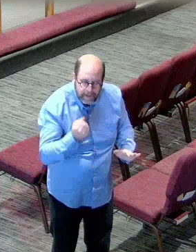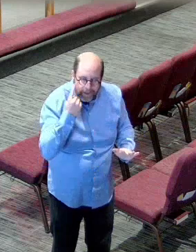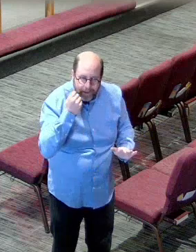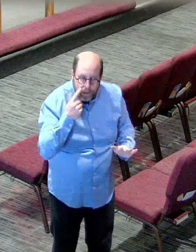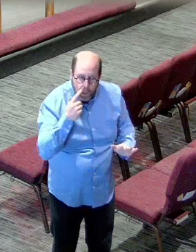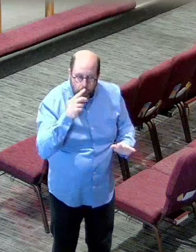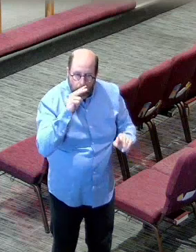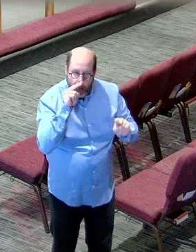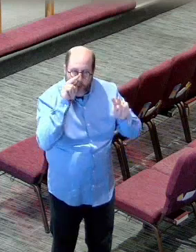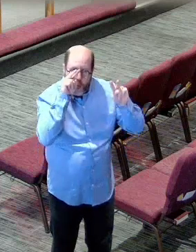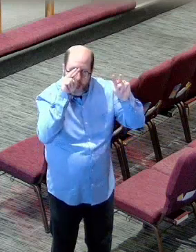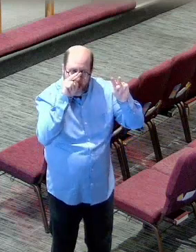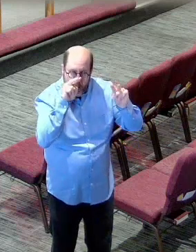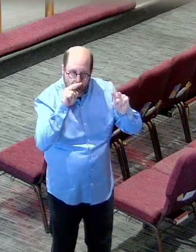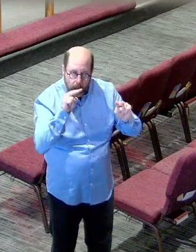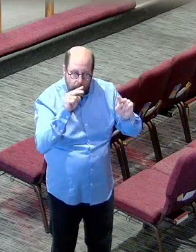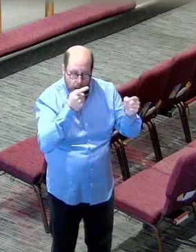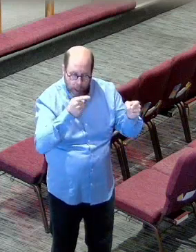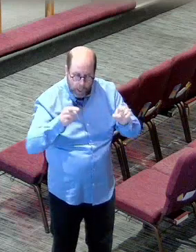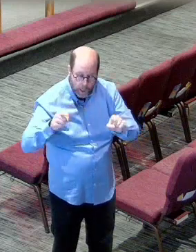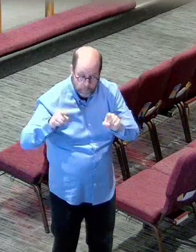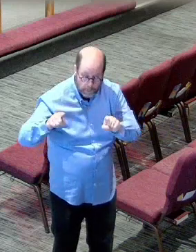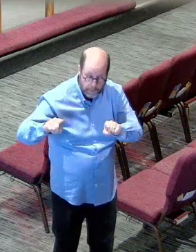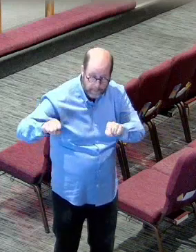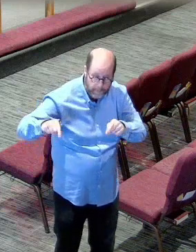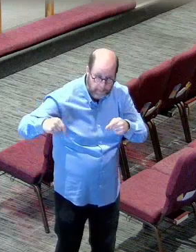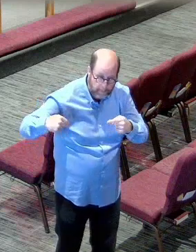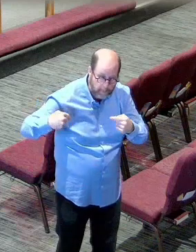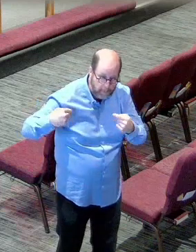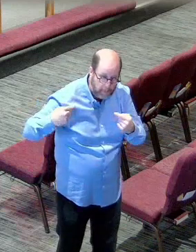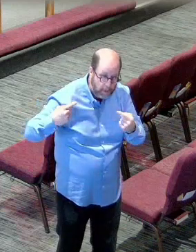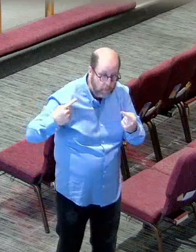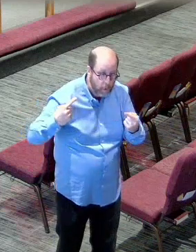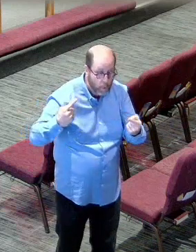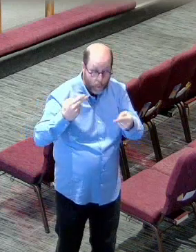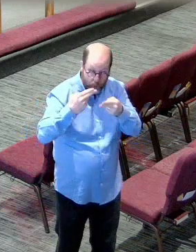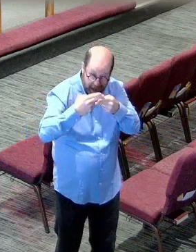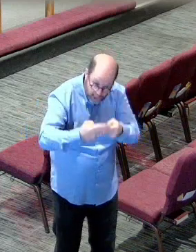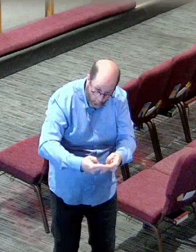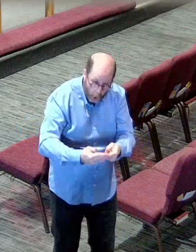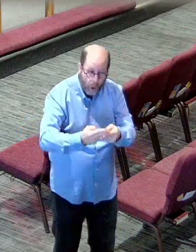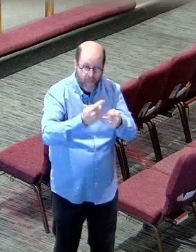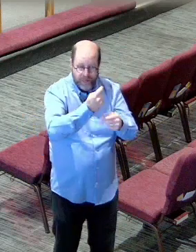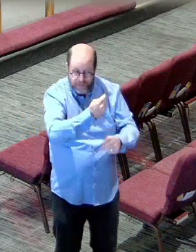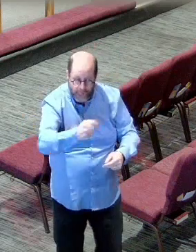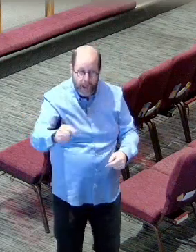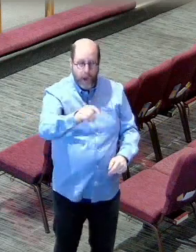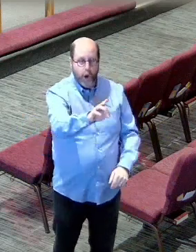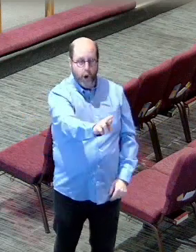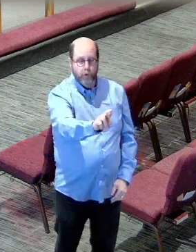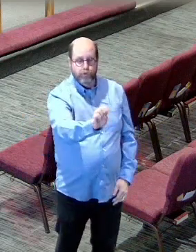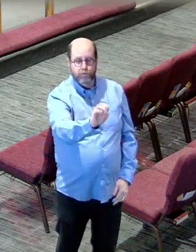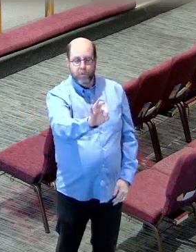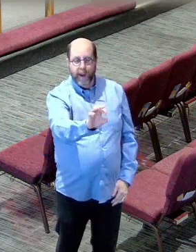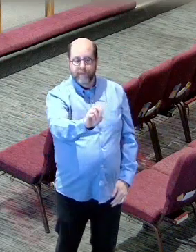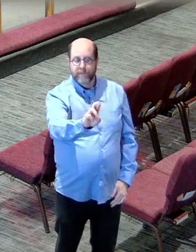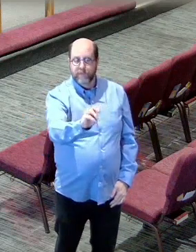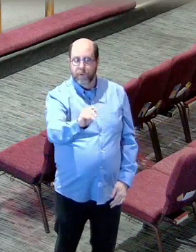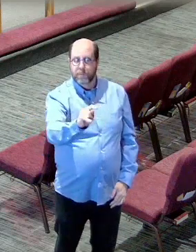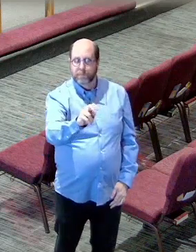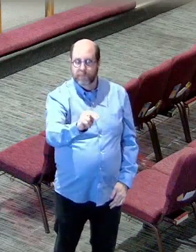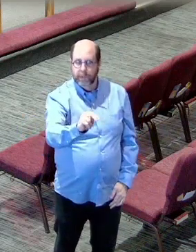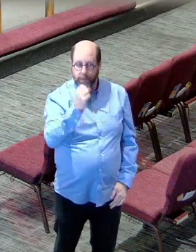all the subsequent events of what we have come to call the Reformation of the Church, it's not